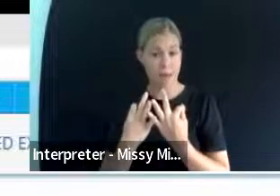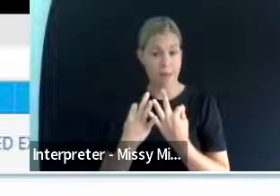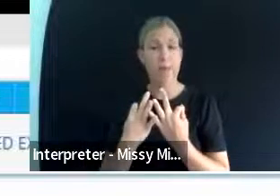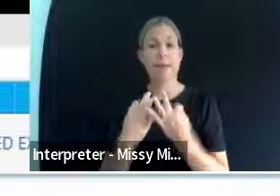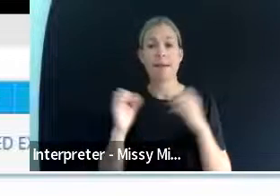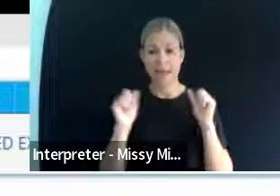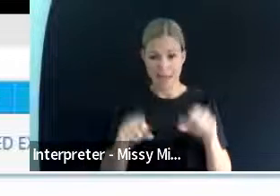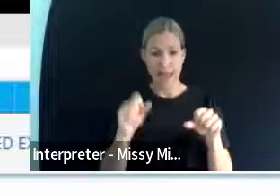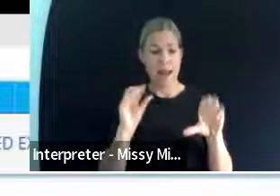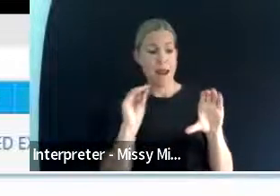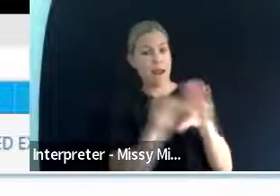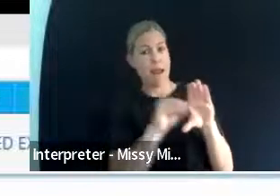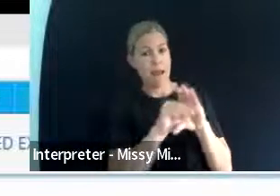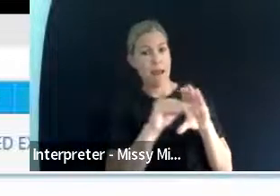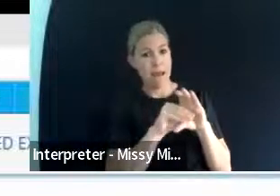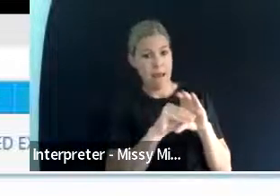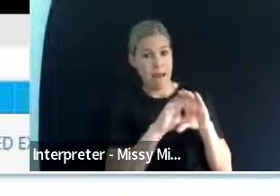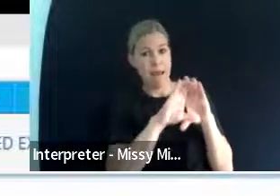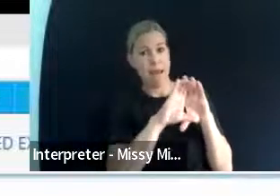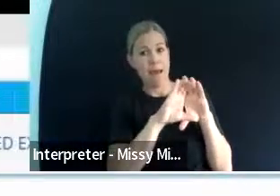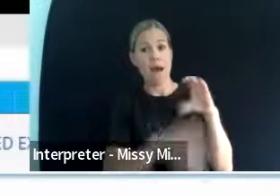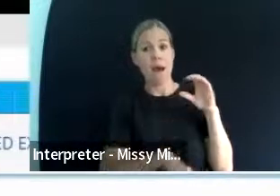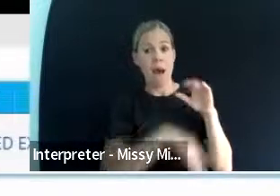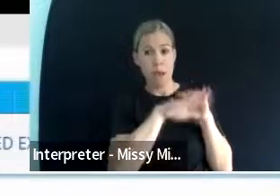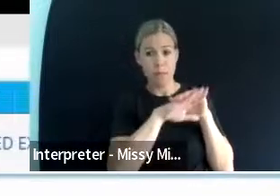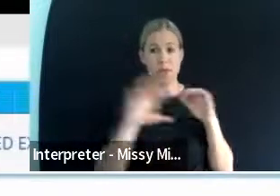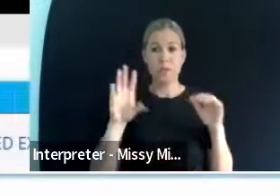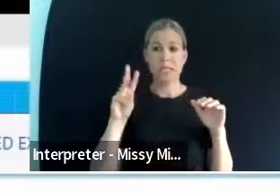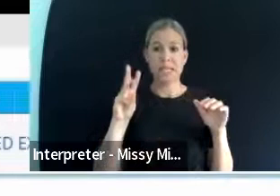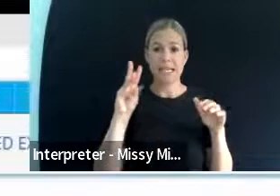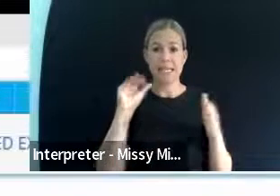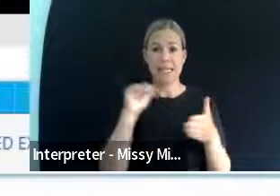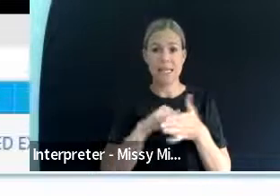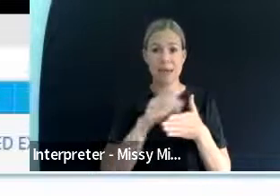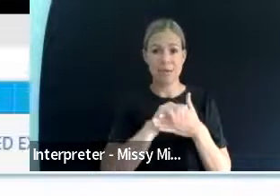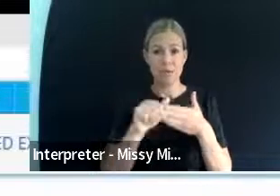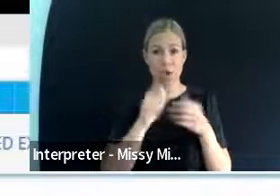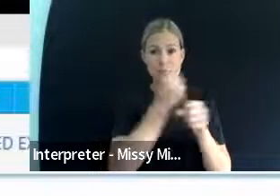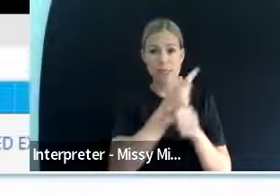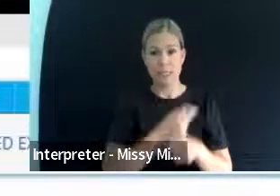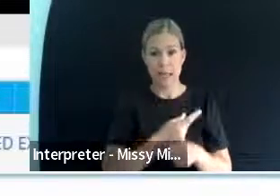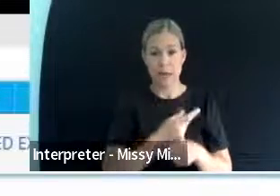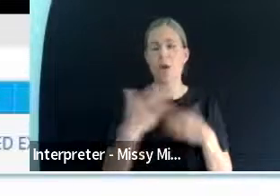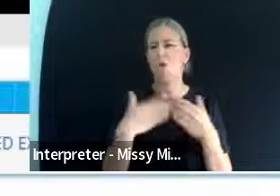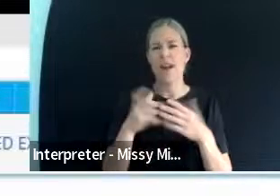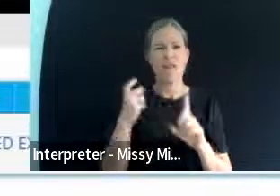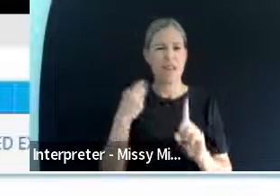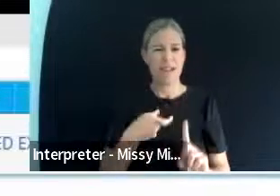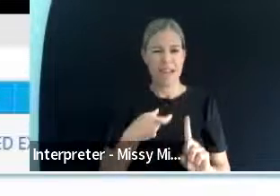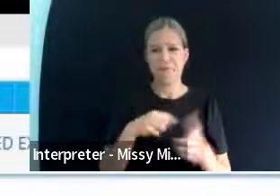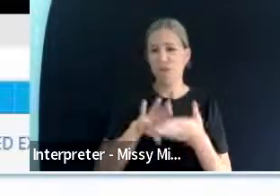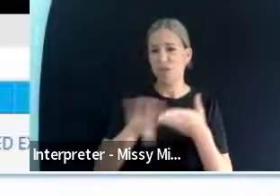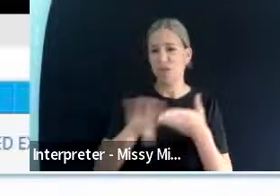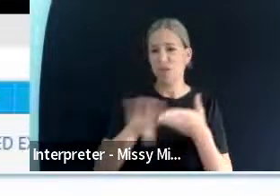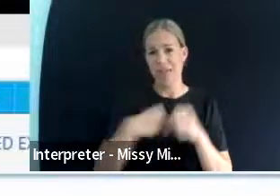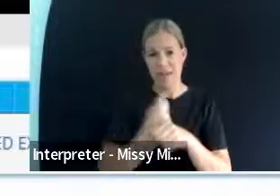contribute up to $16,000 per year or whatever the gift tax exclusion is for that year. And if you're employed,